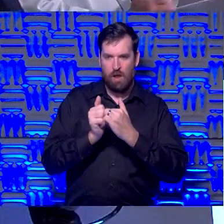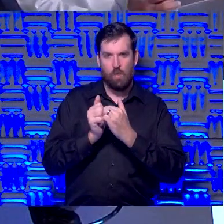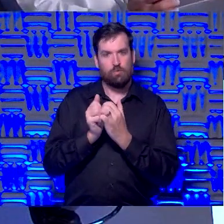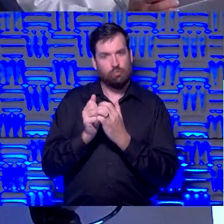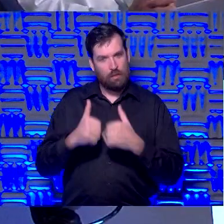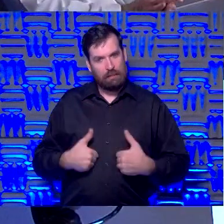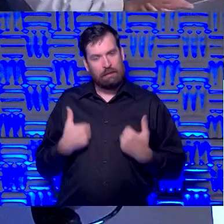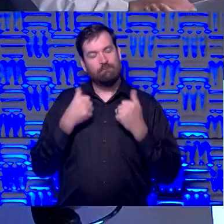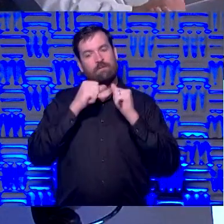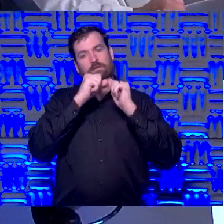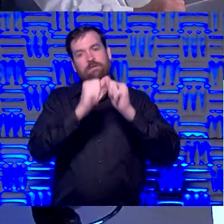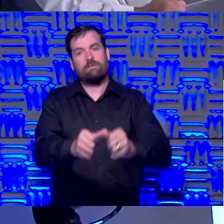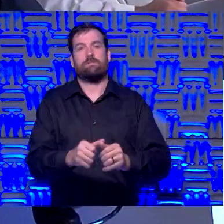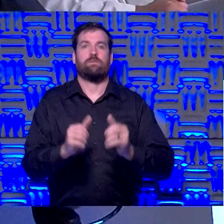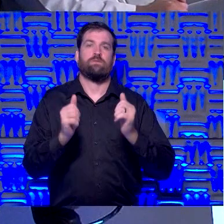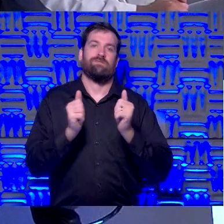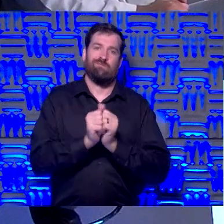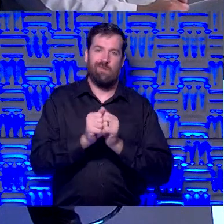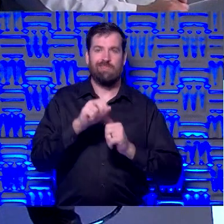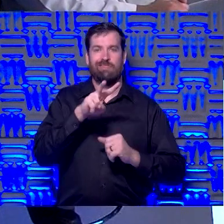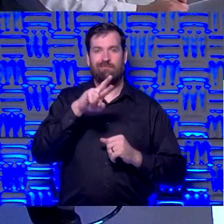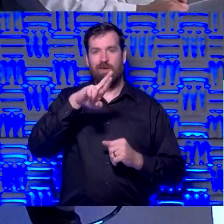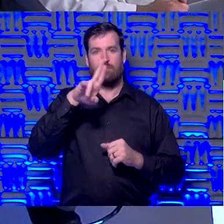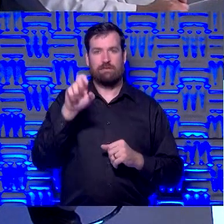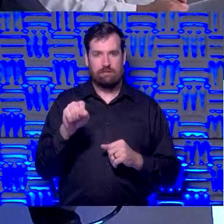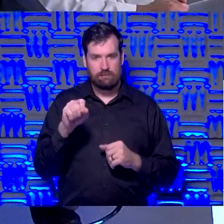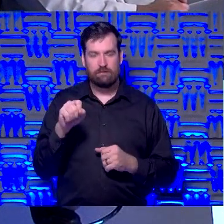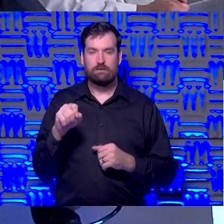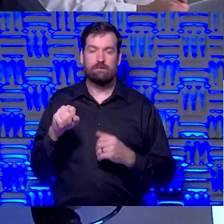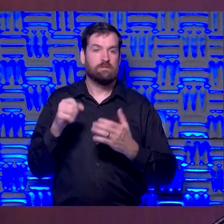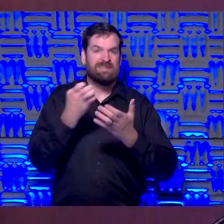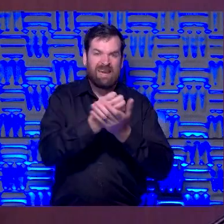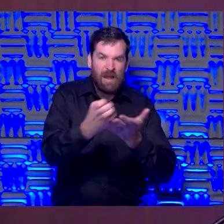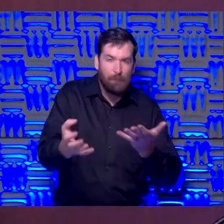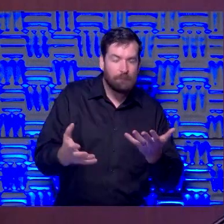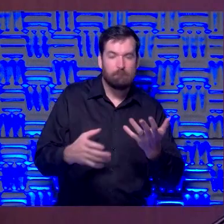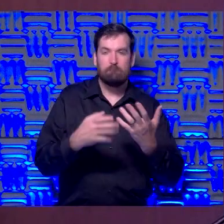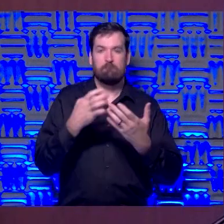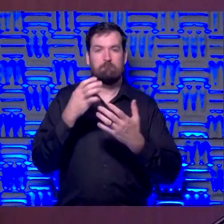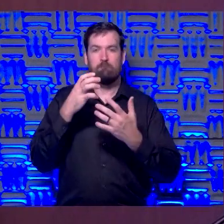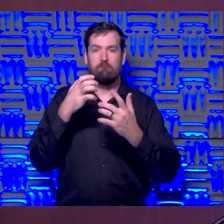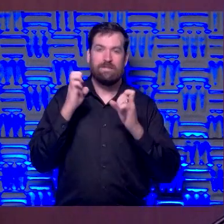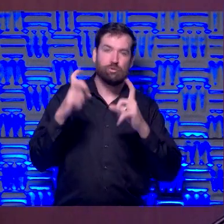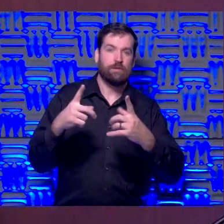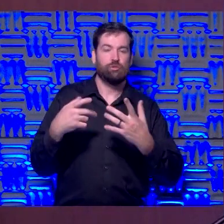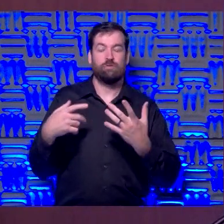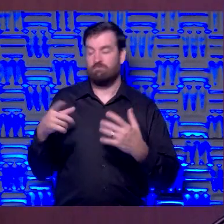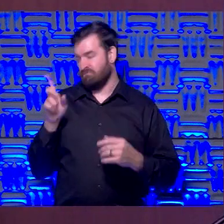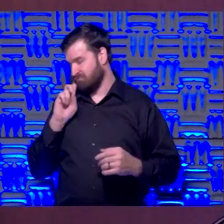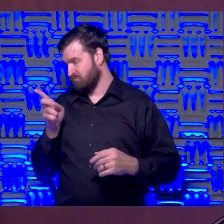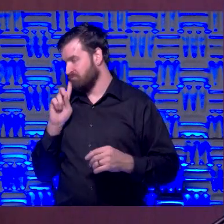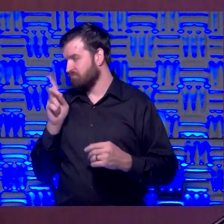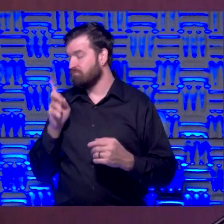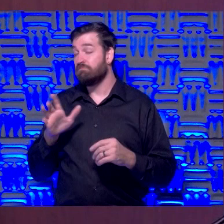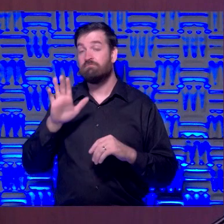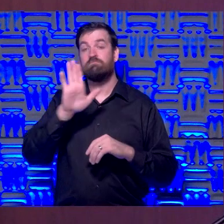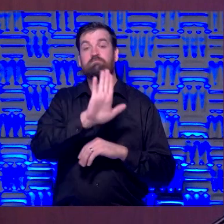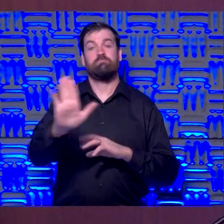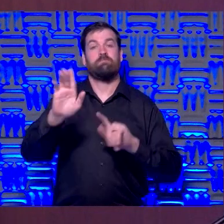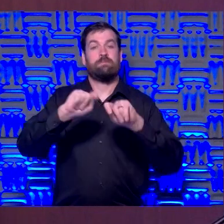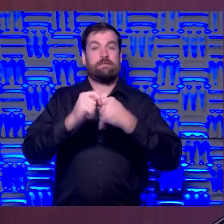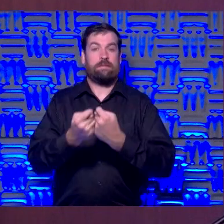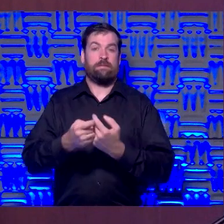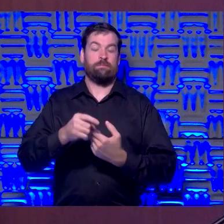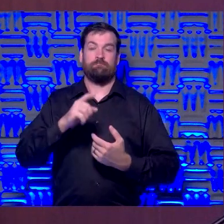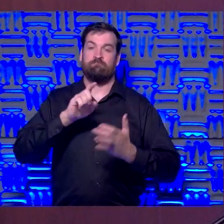virus in the interim term, economically, educationally, and so true. his team has